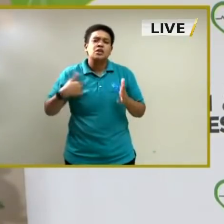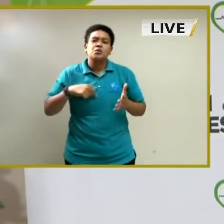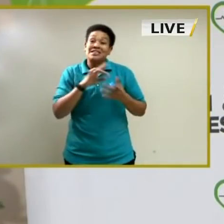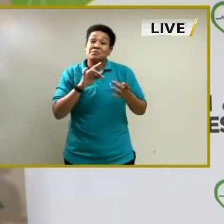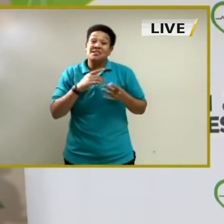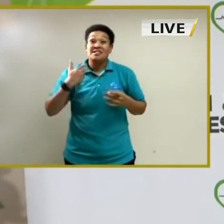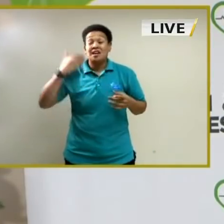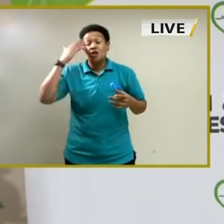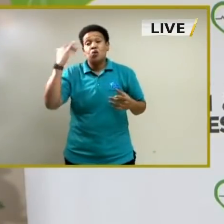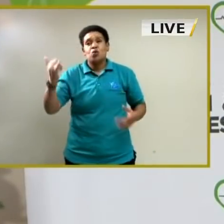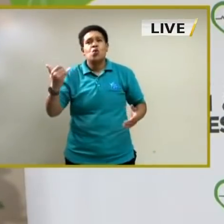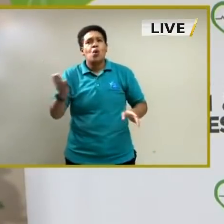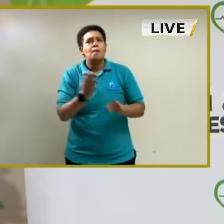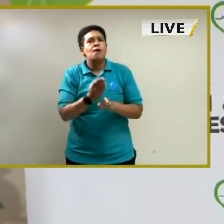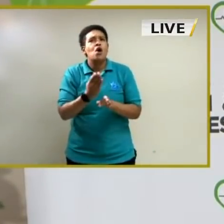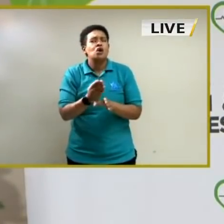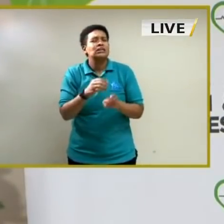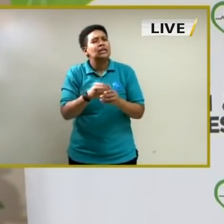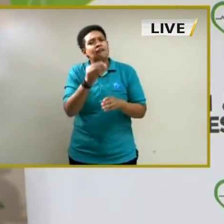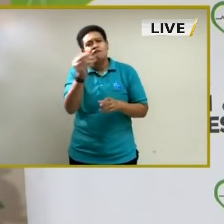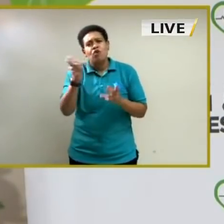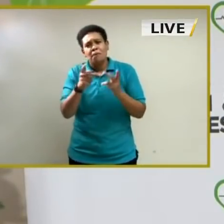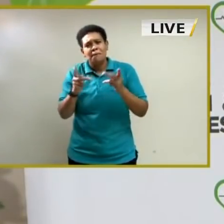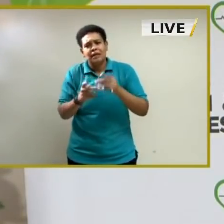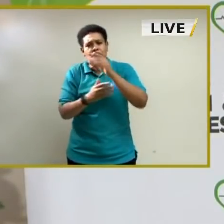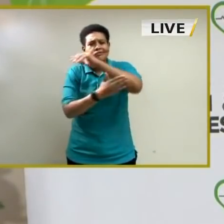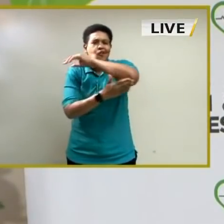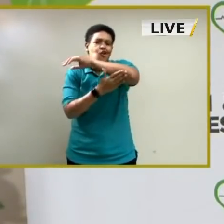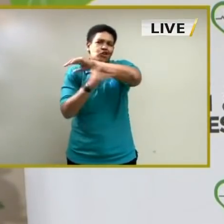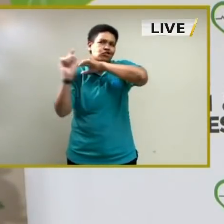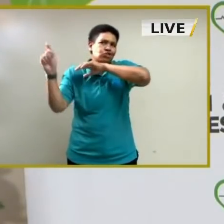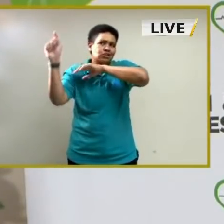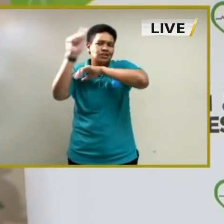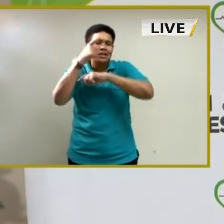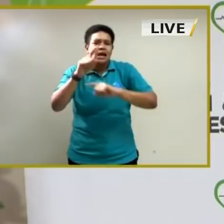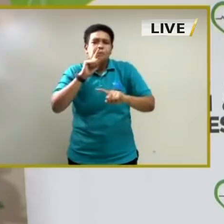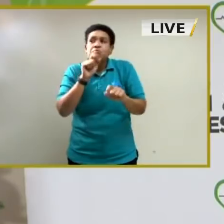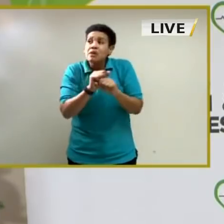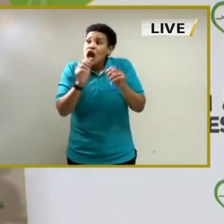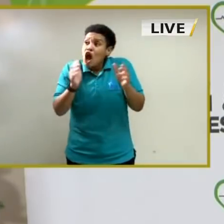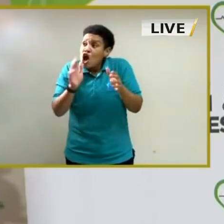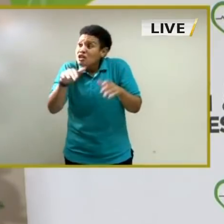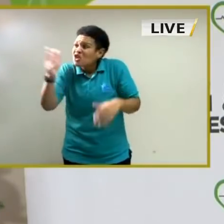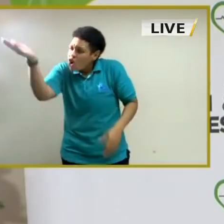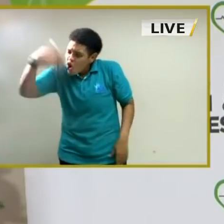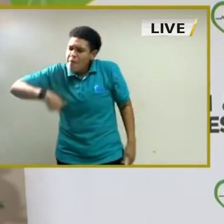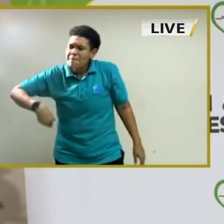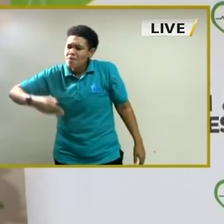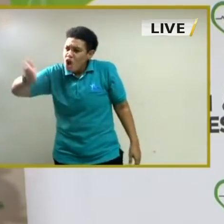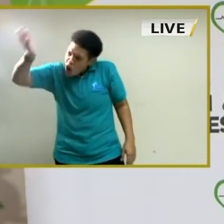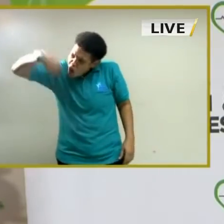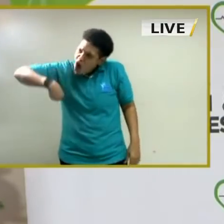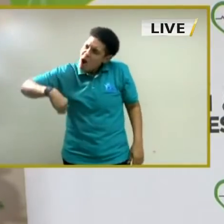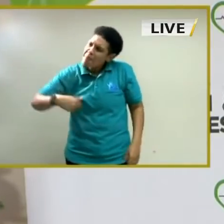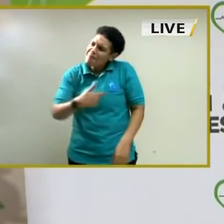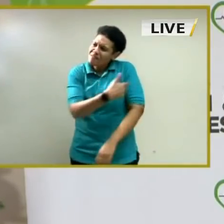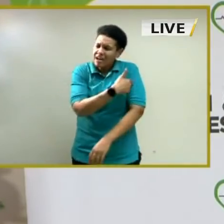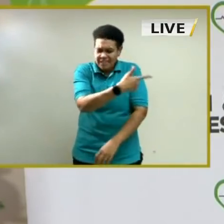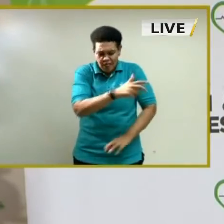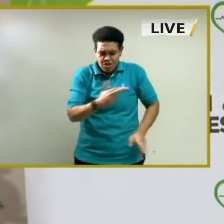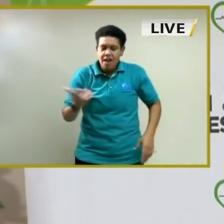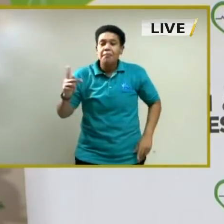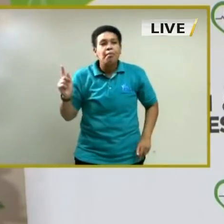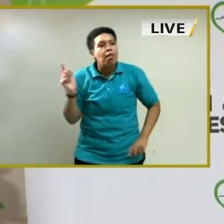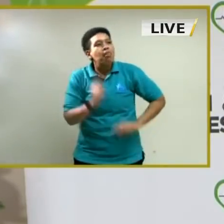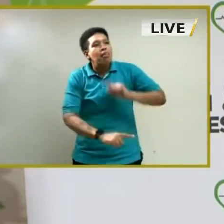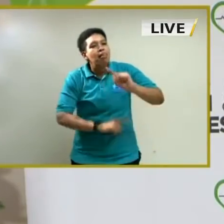there is a deployment in a few places in the country, encouraging and making it easy for persons to get vaccinated. That's a